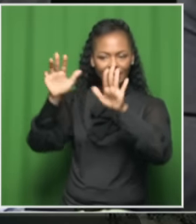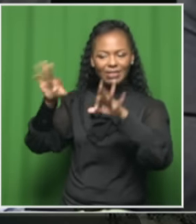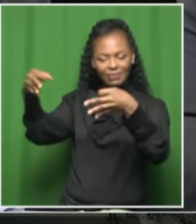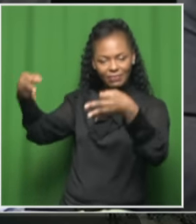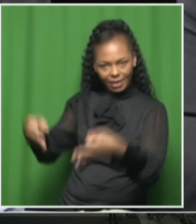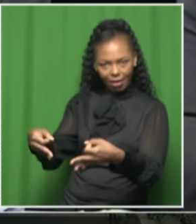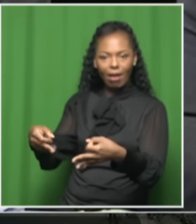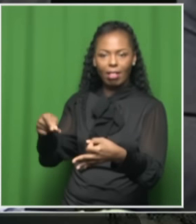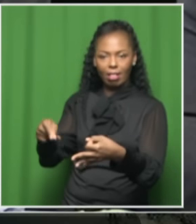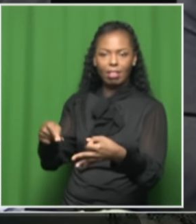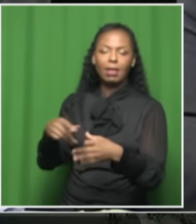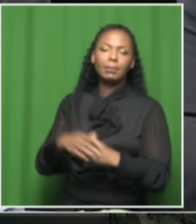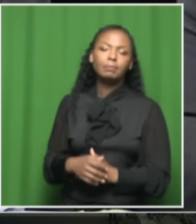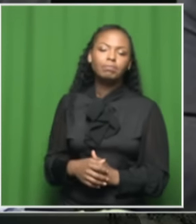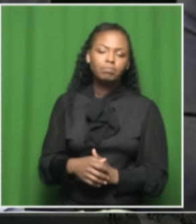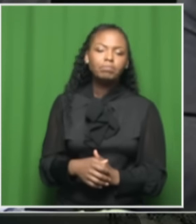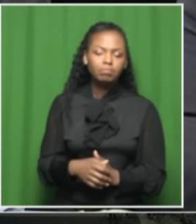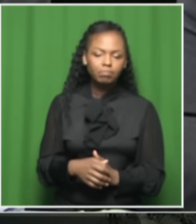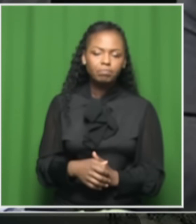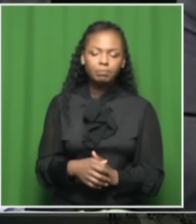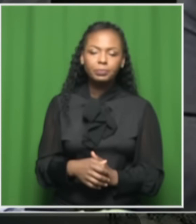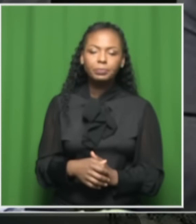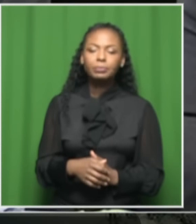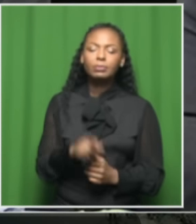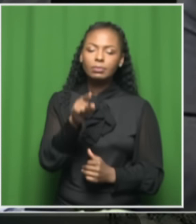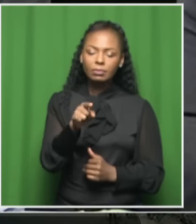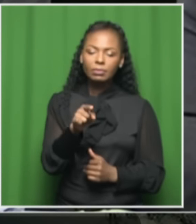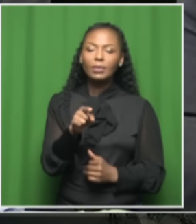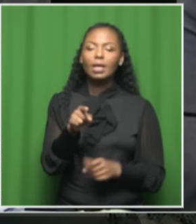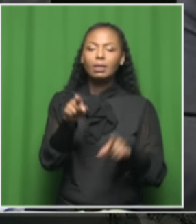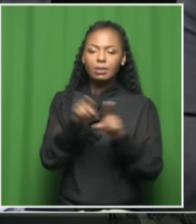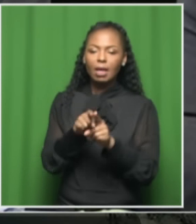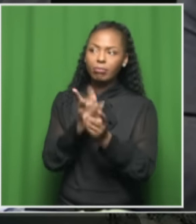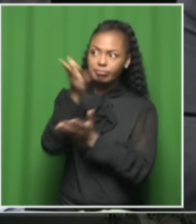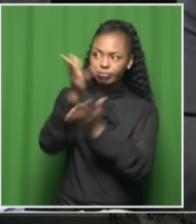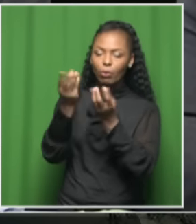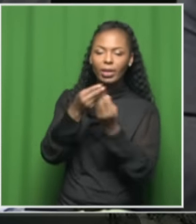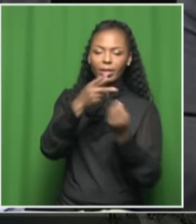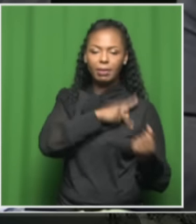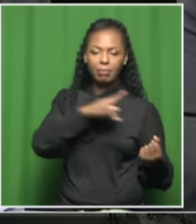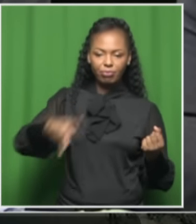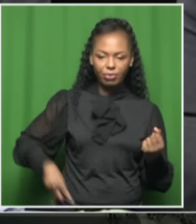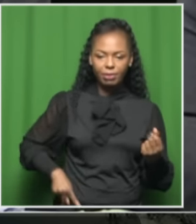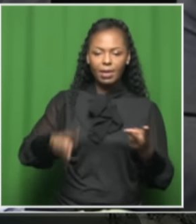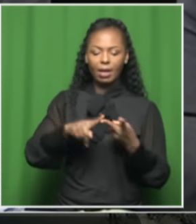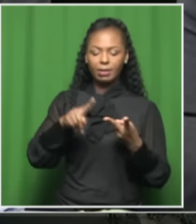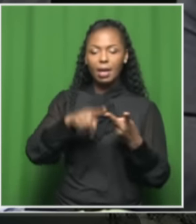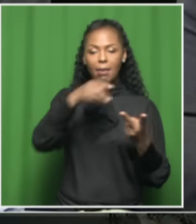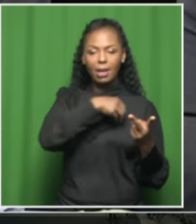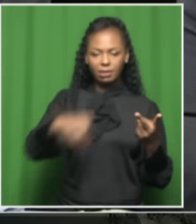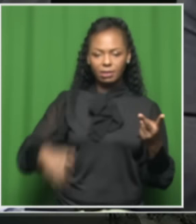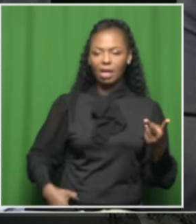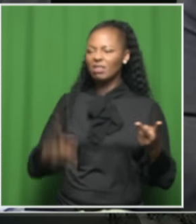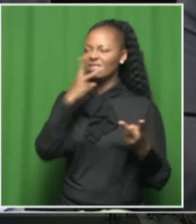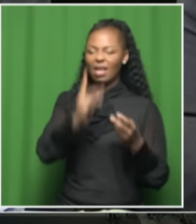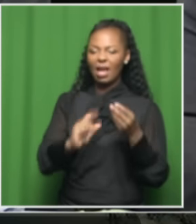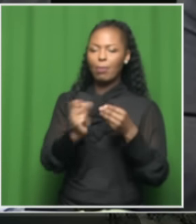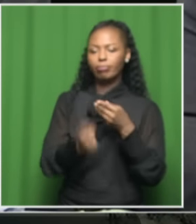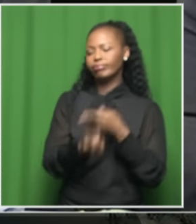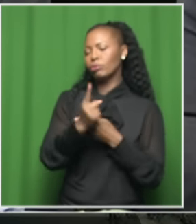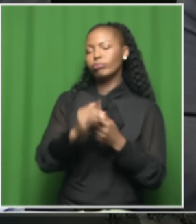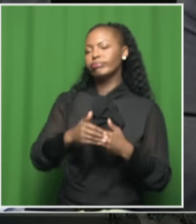the following week. We are in talks with the Premier as well as the President, so we'll see how things develop from there. Pastor, thank